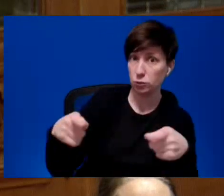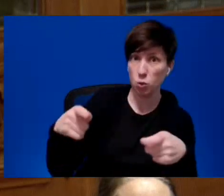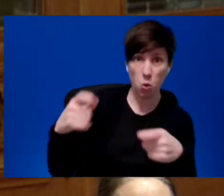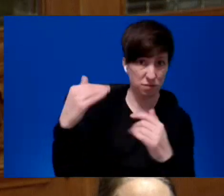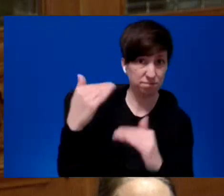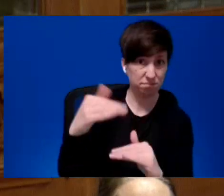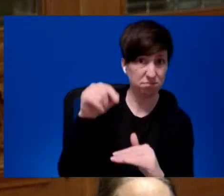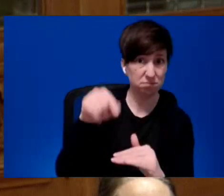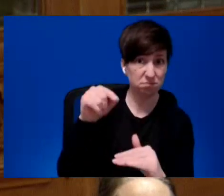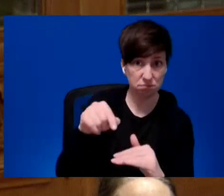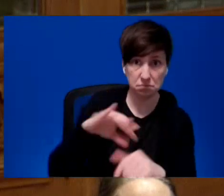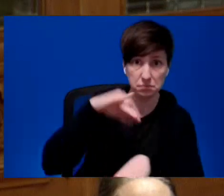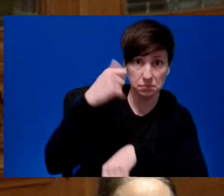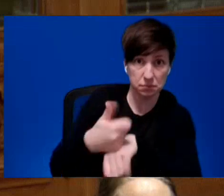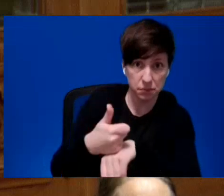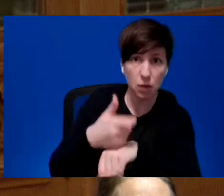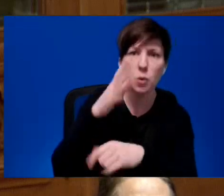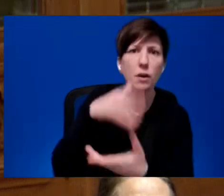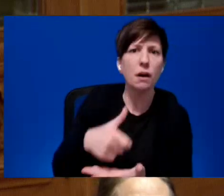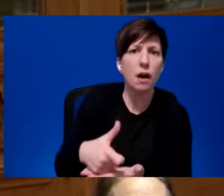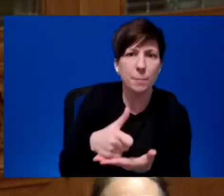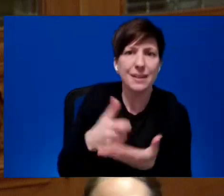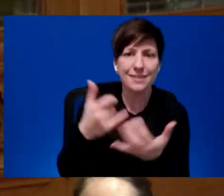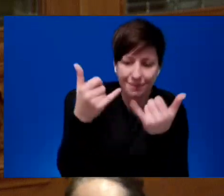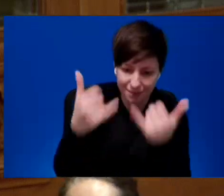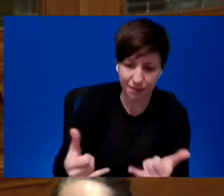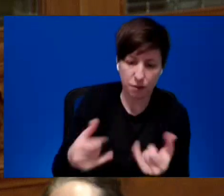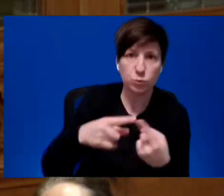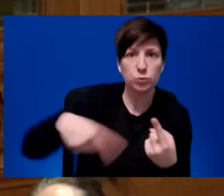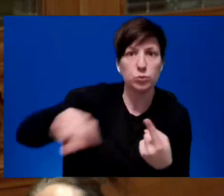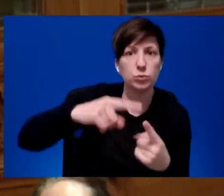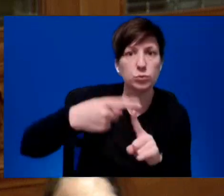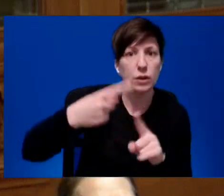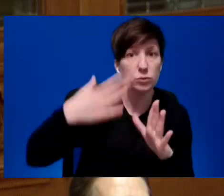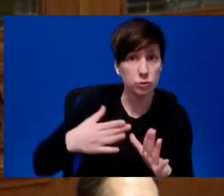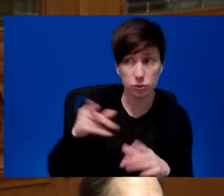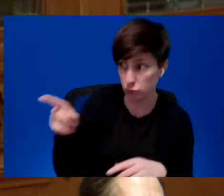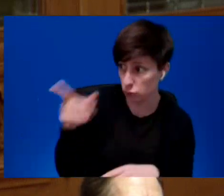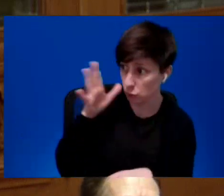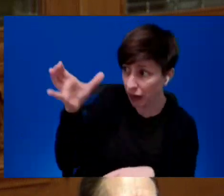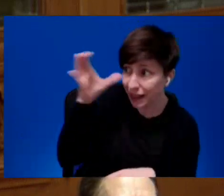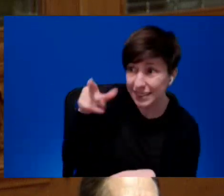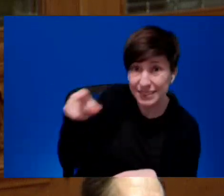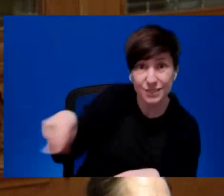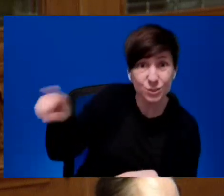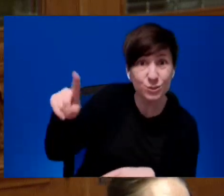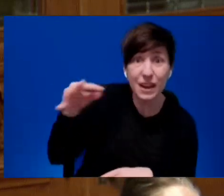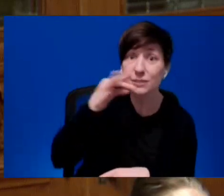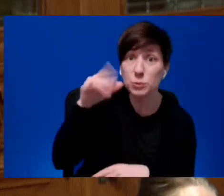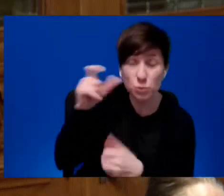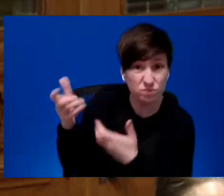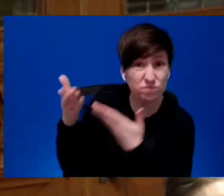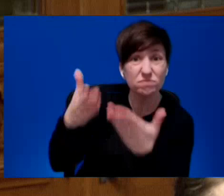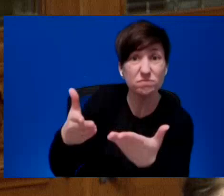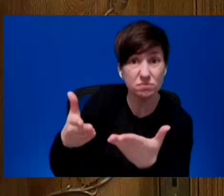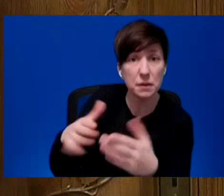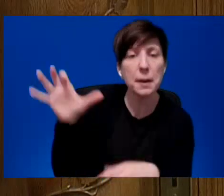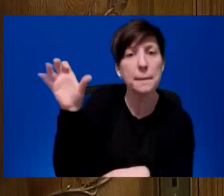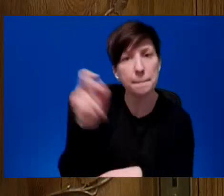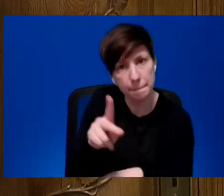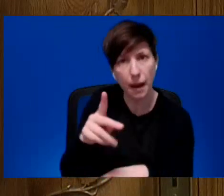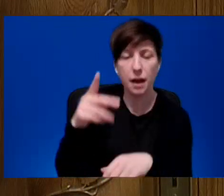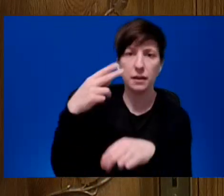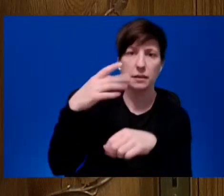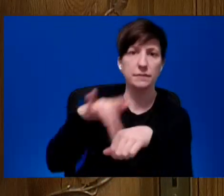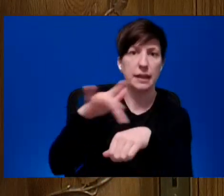question is to the Minister of Housing. Will he listen to the experts, stand up for renters, and bring back vacancy control? Minister